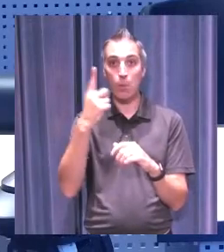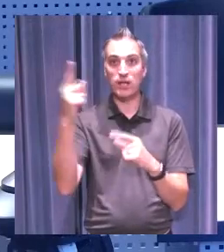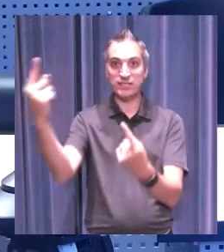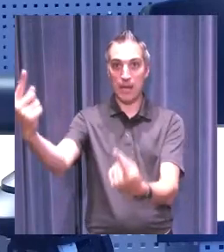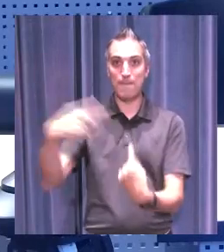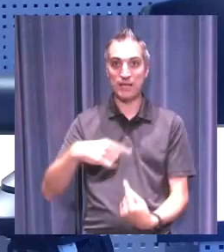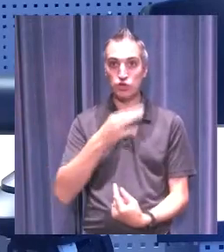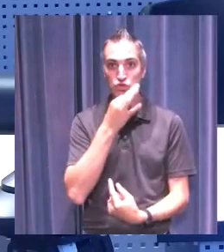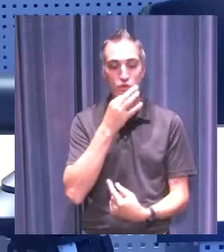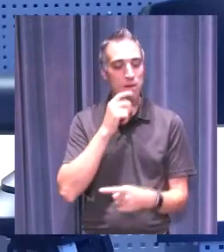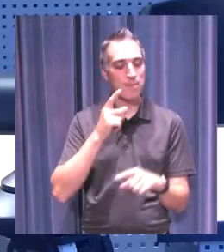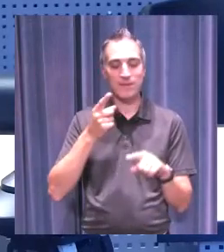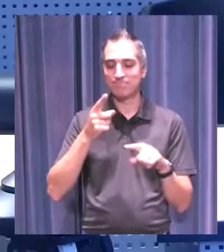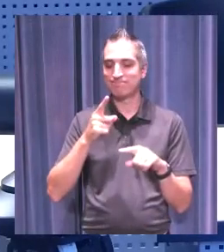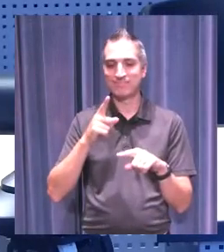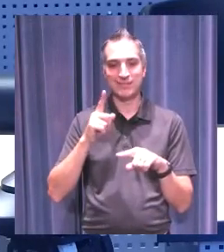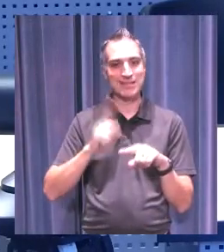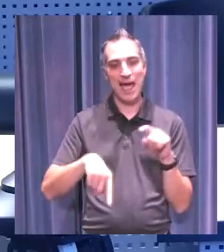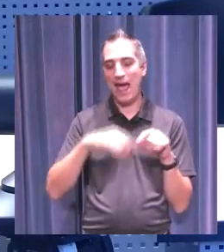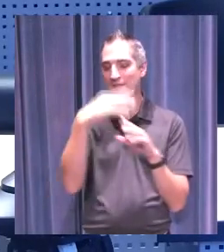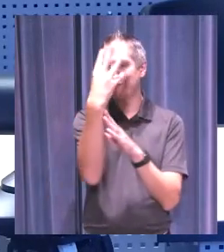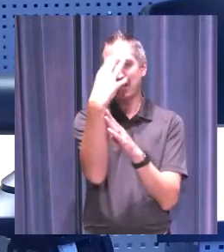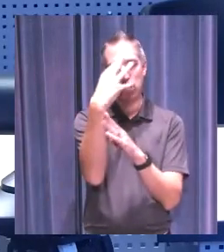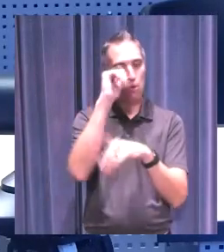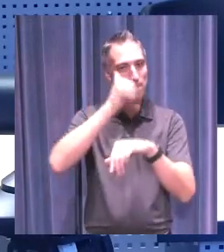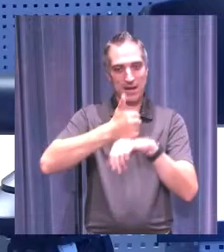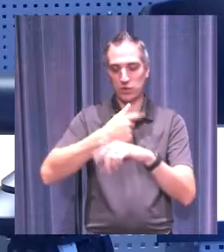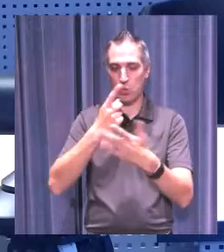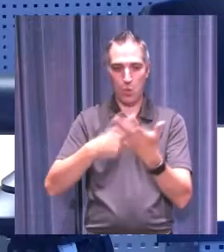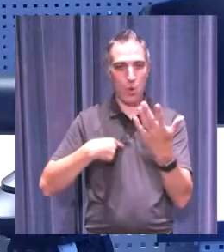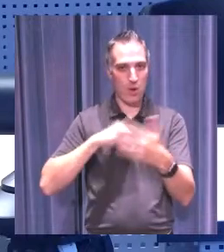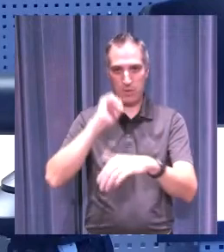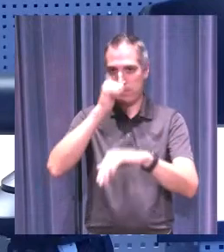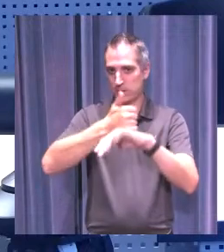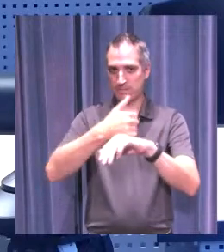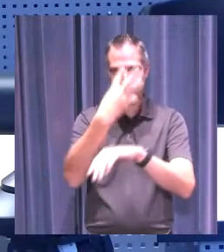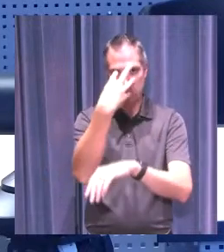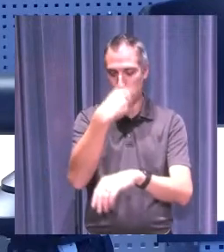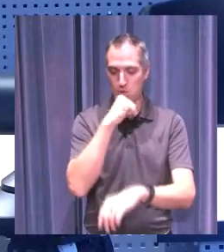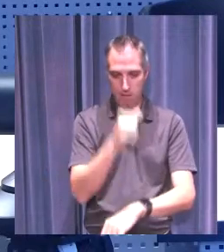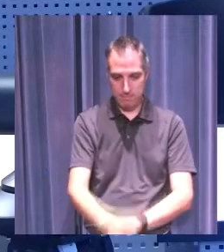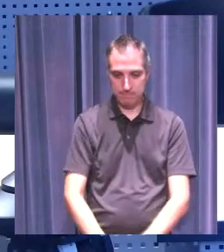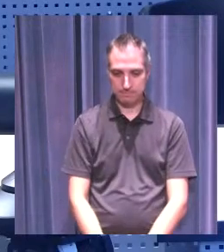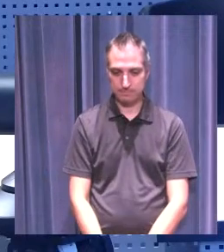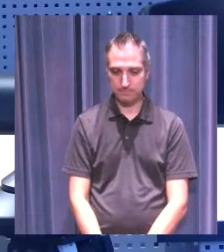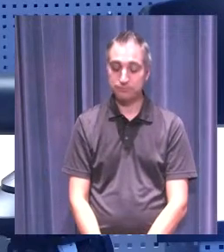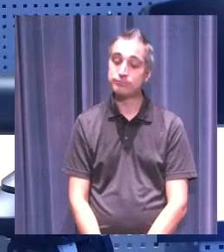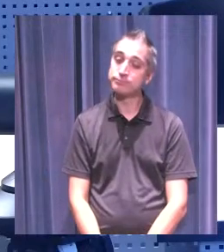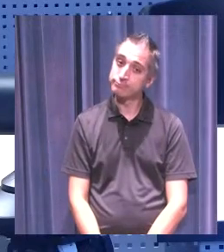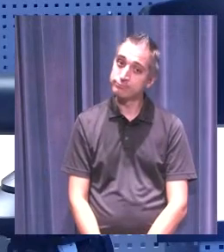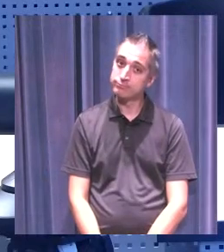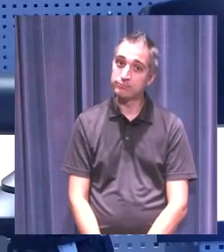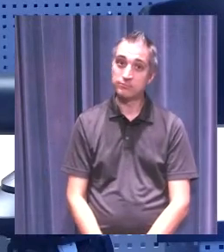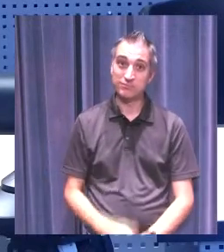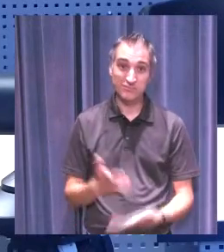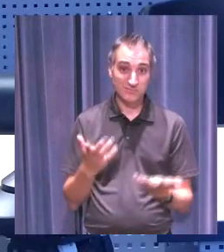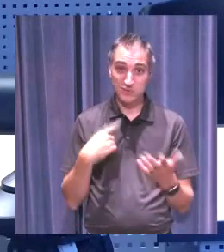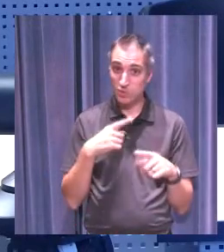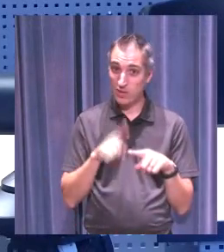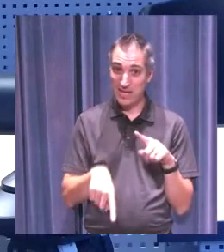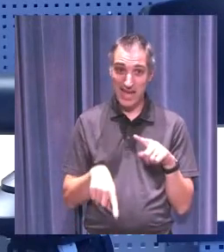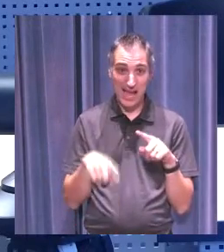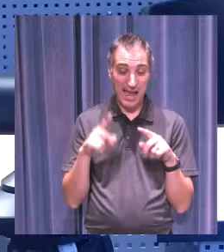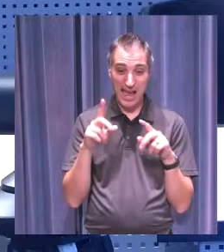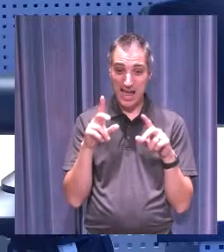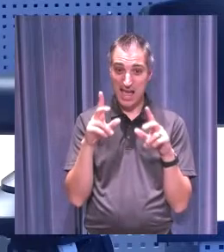But wouldn't be able to. It's not video based. The ones we're putting in today wouldn't be video based. So we can't deal with people